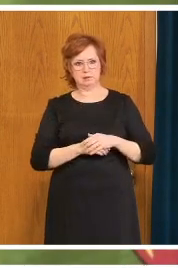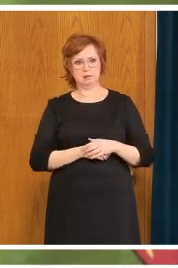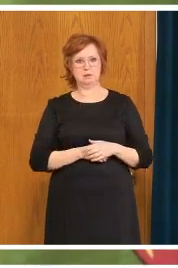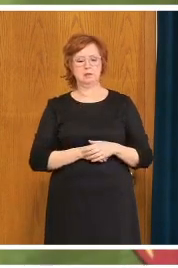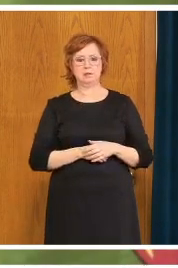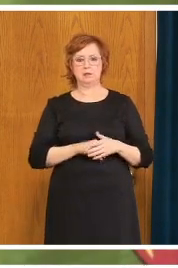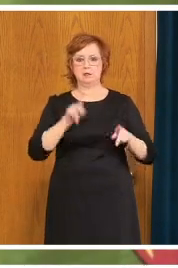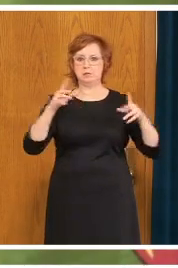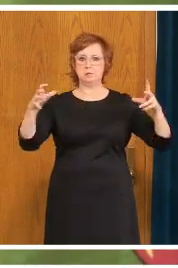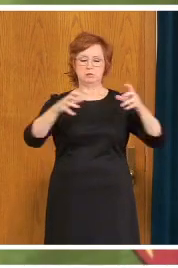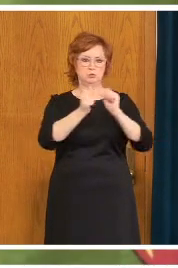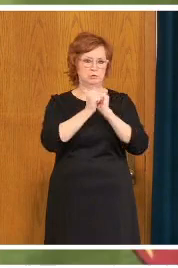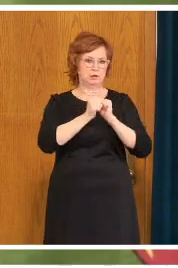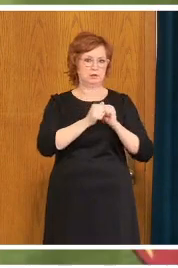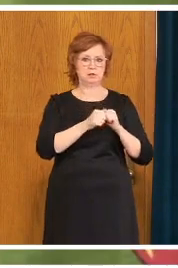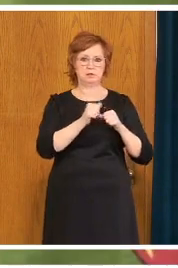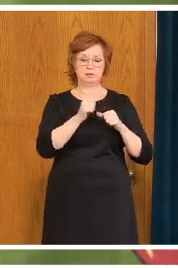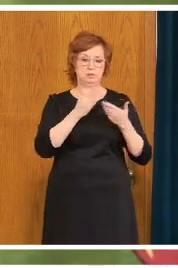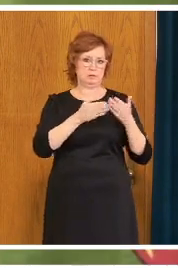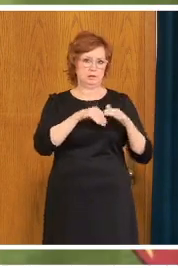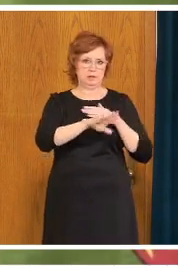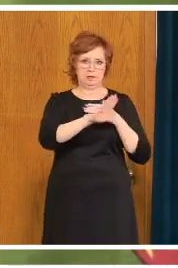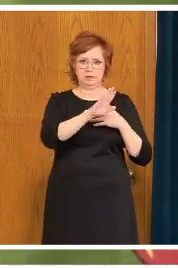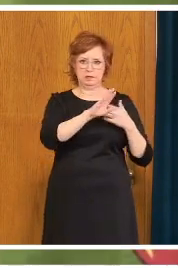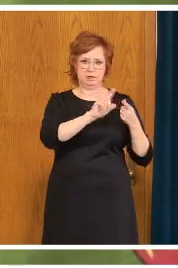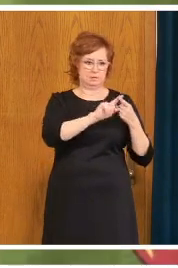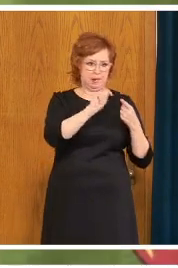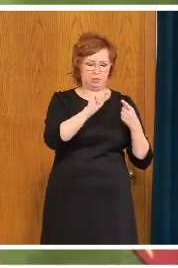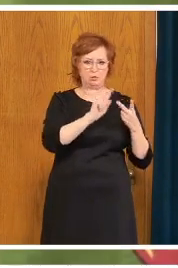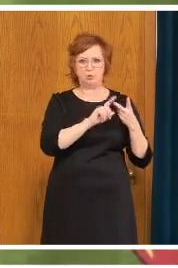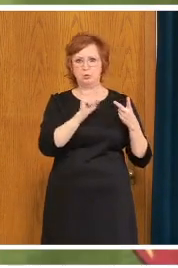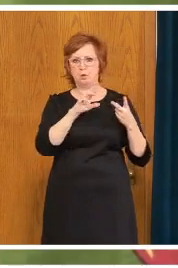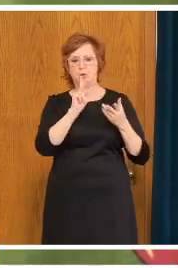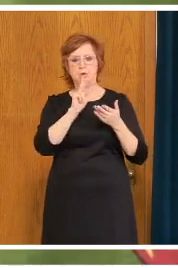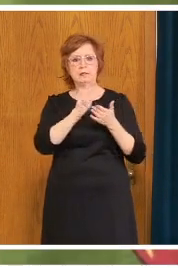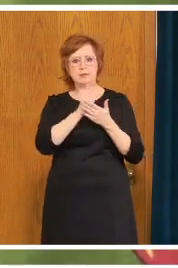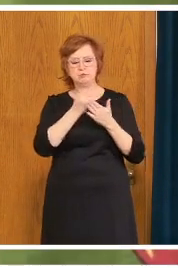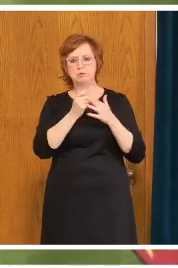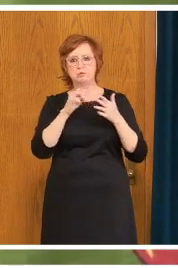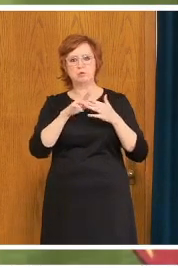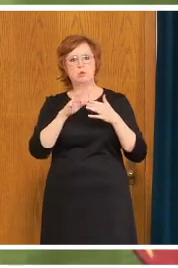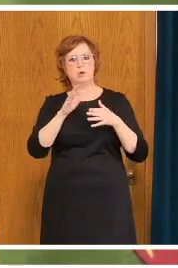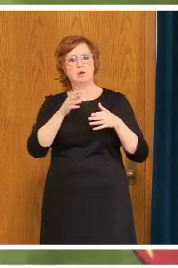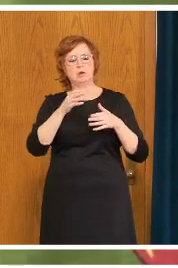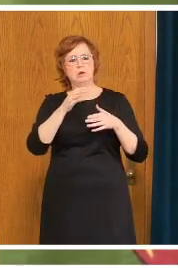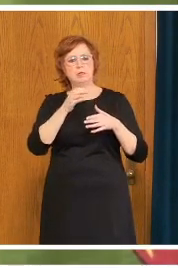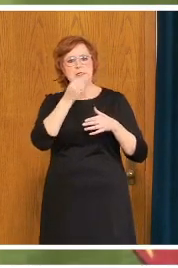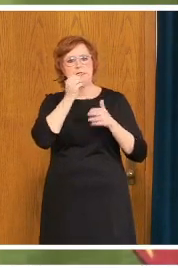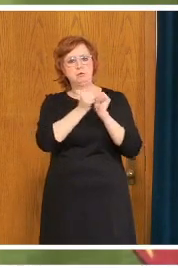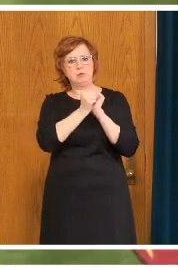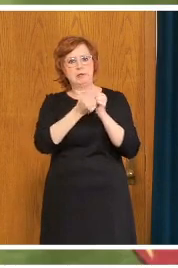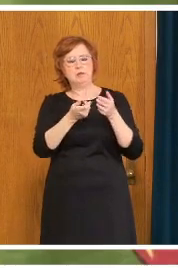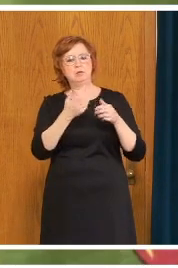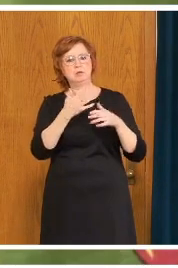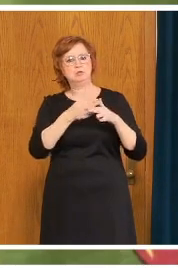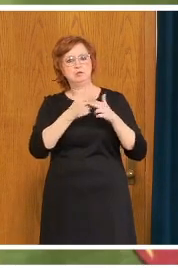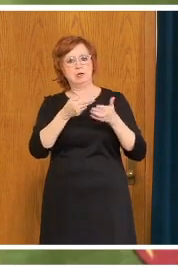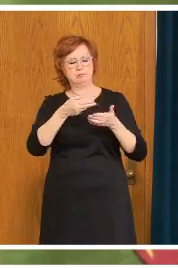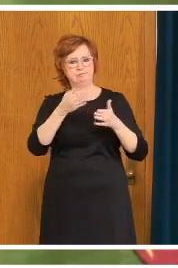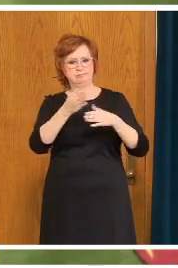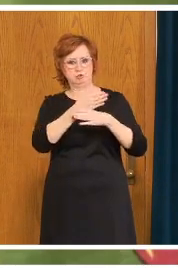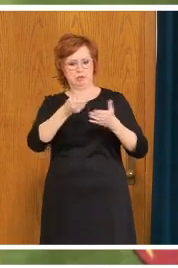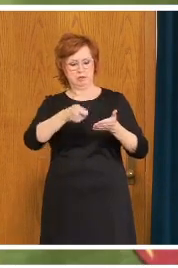touch points, whether it be at the dinner table or in the kitchen or in the bathroom, that we have seen that. Maybe Dr. Shahab could give some more detail.